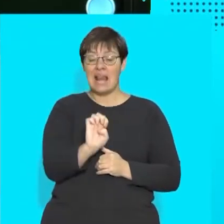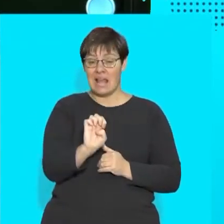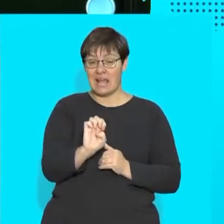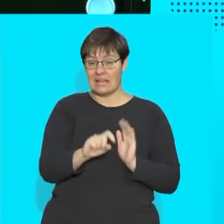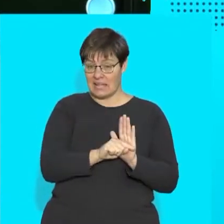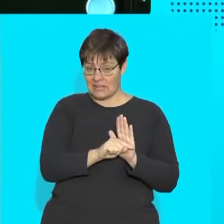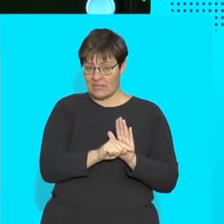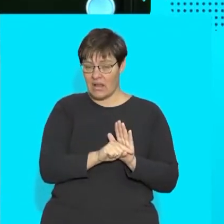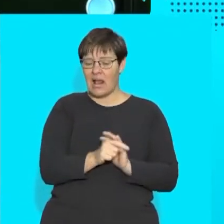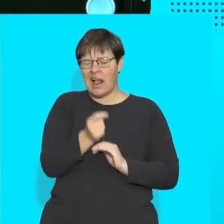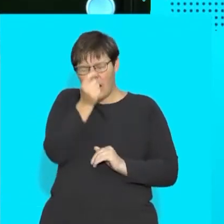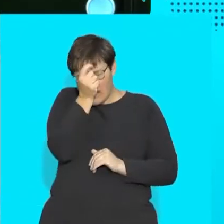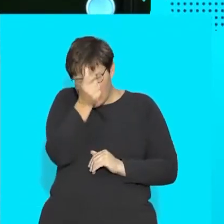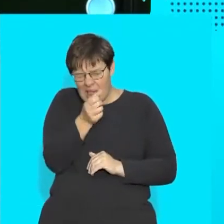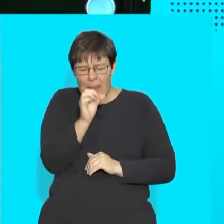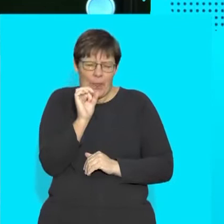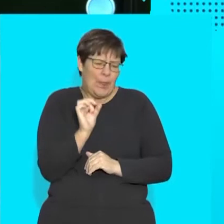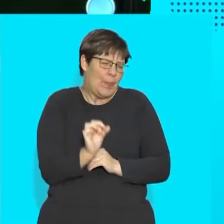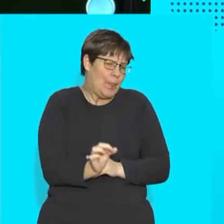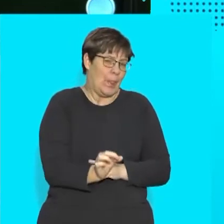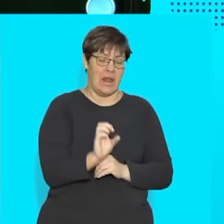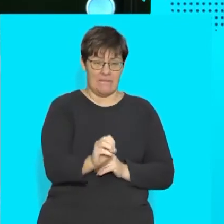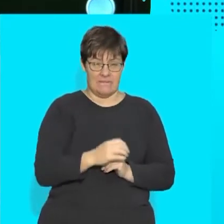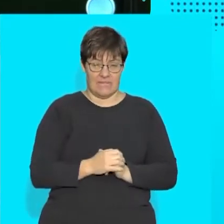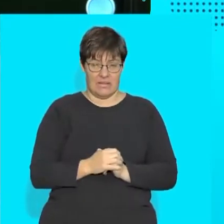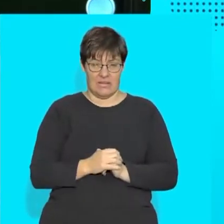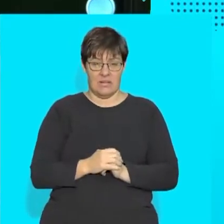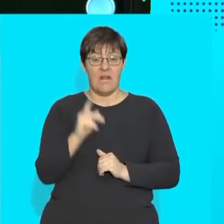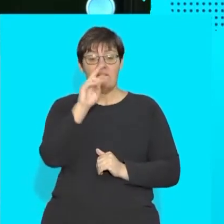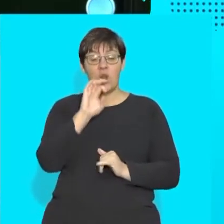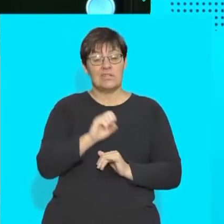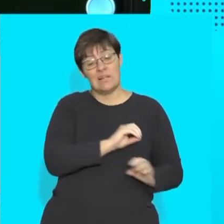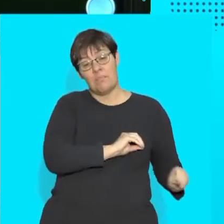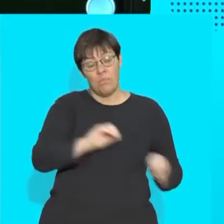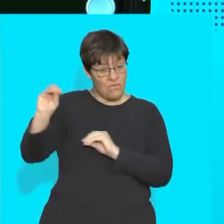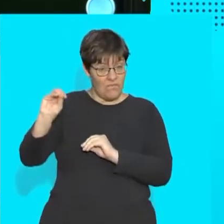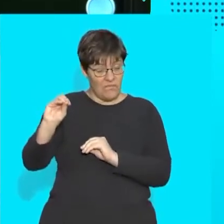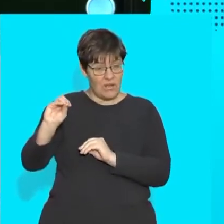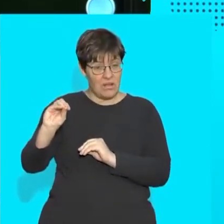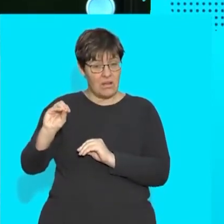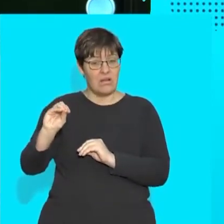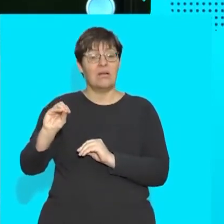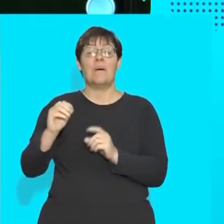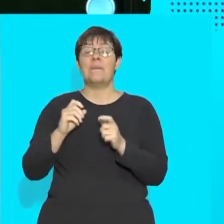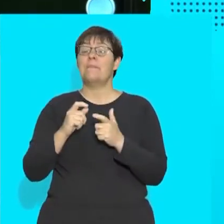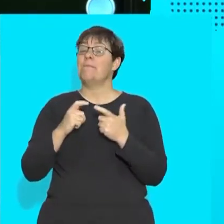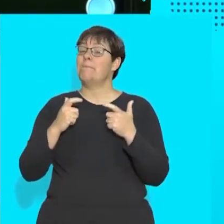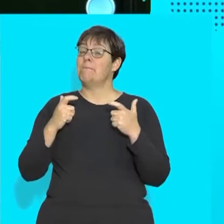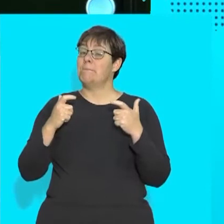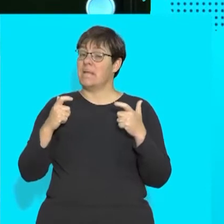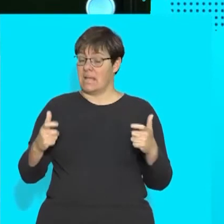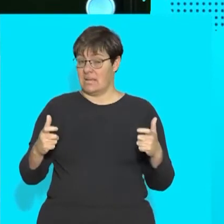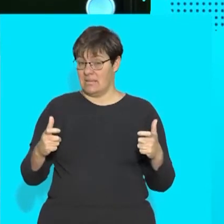very, very, very small. The velocities they move at are very,